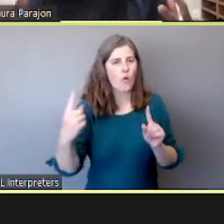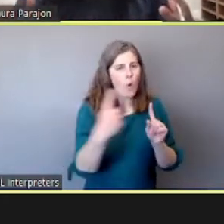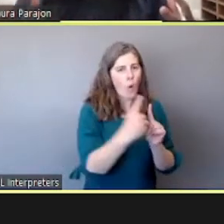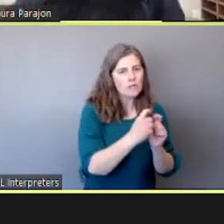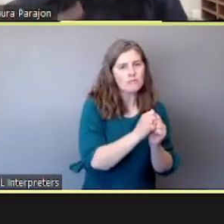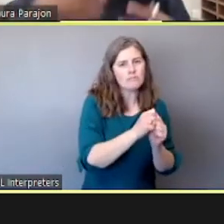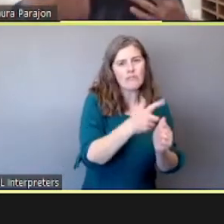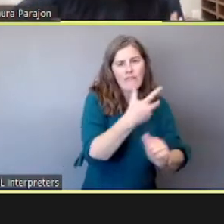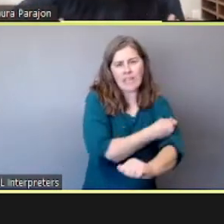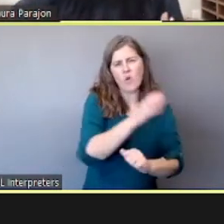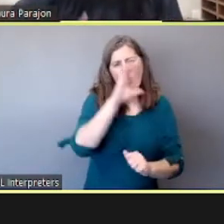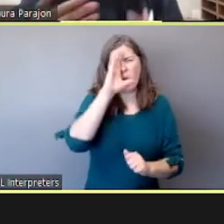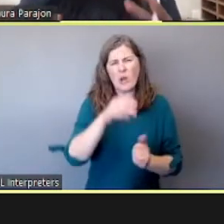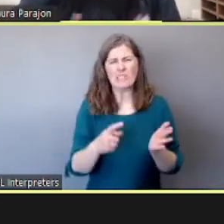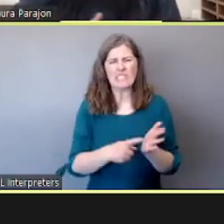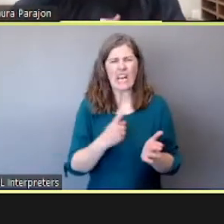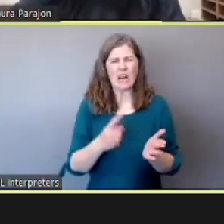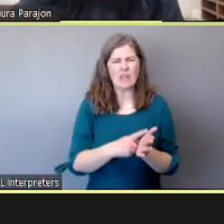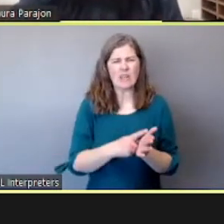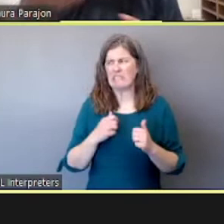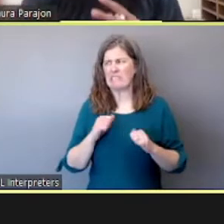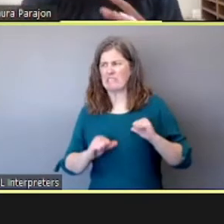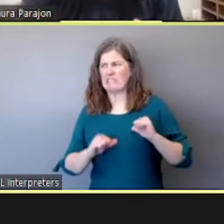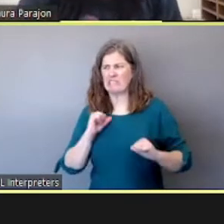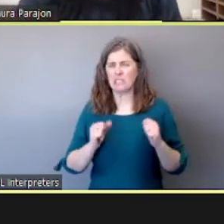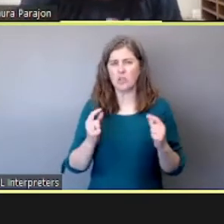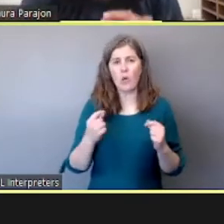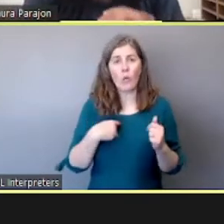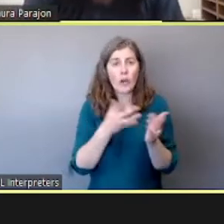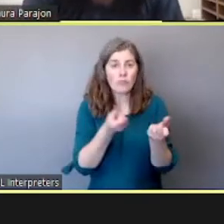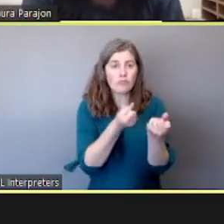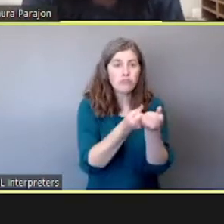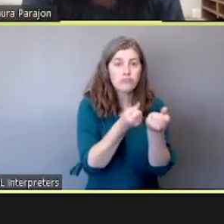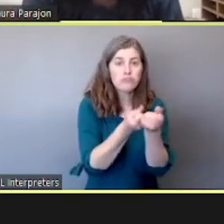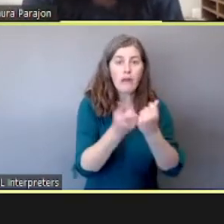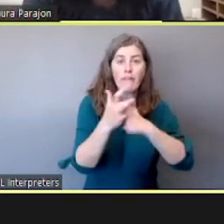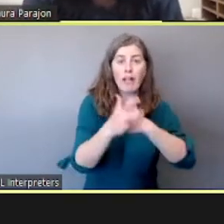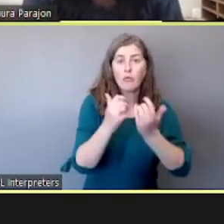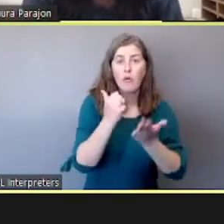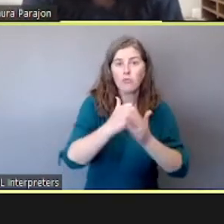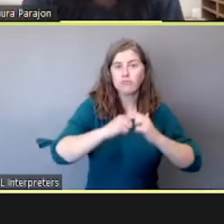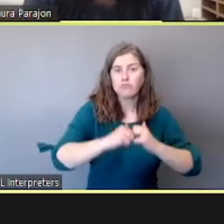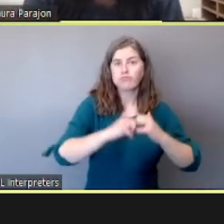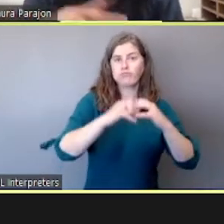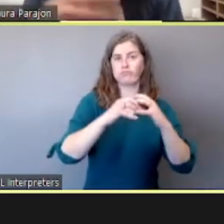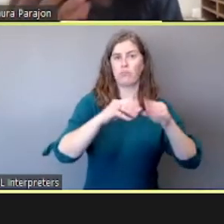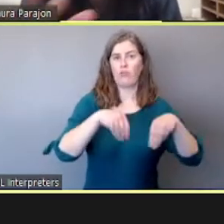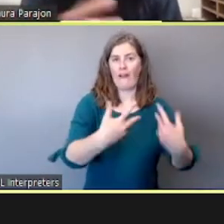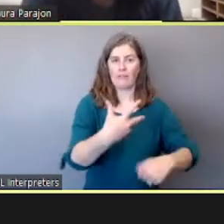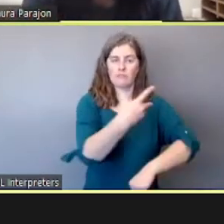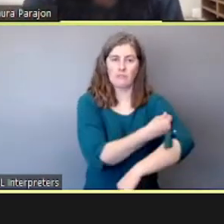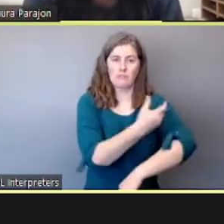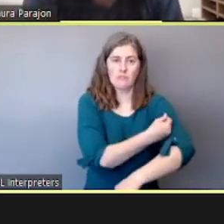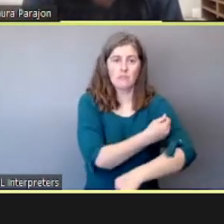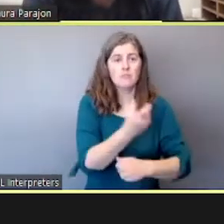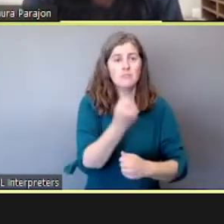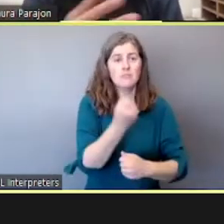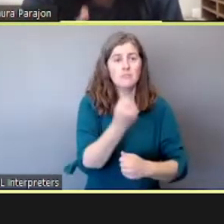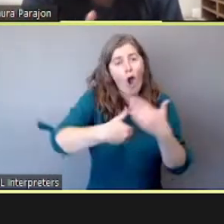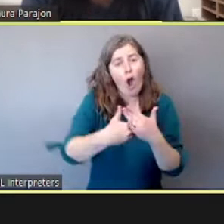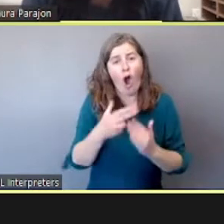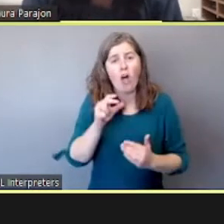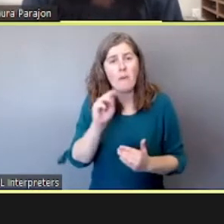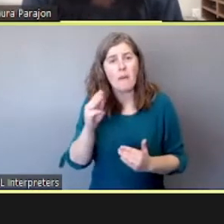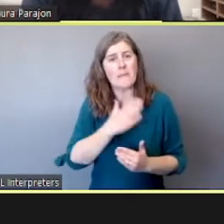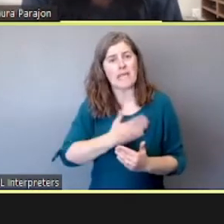we know sometimes it's hard to get started, but we're also here and available to help you out. All New Mexicans are encouraged to